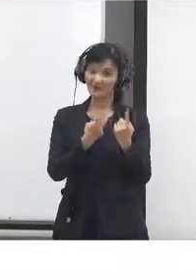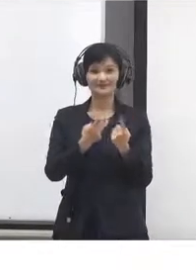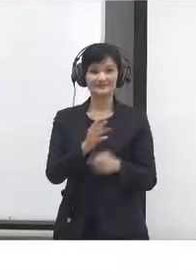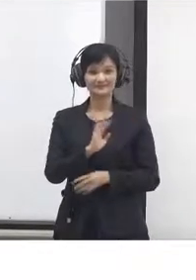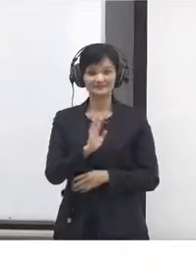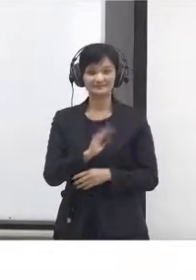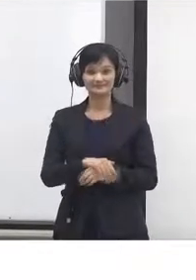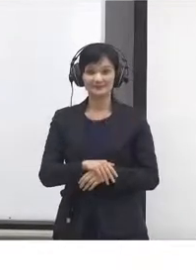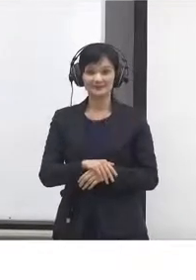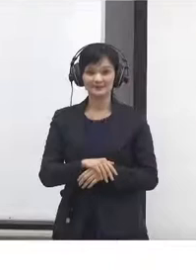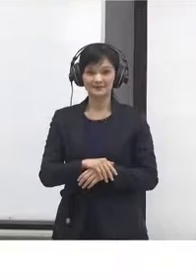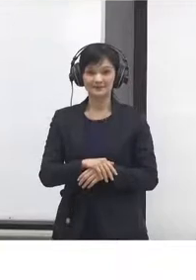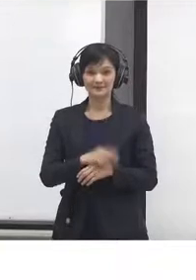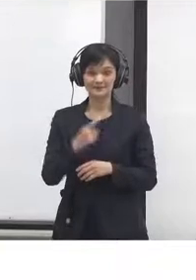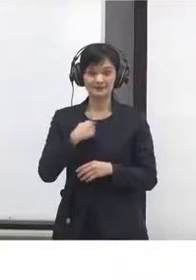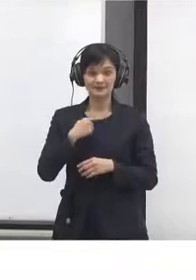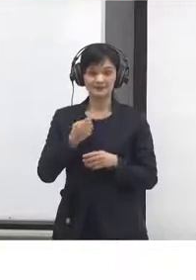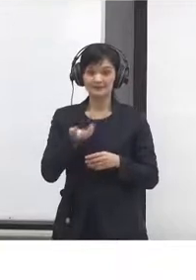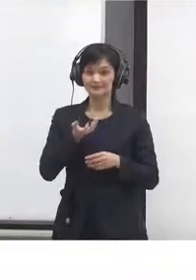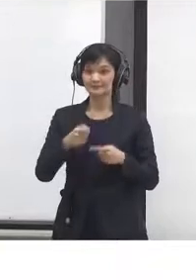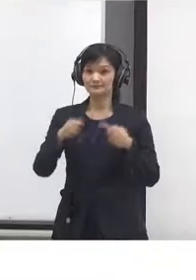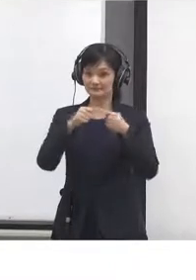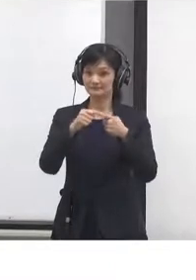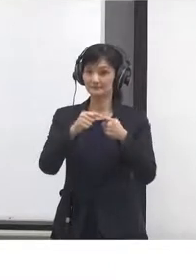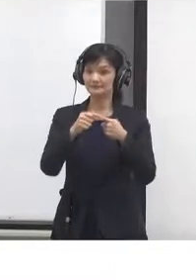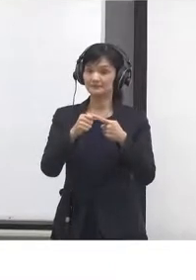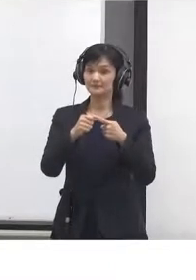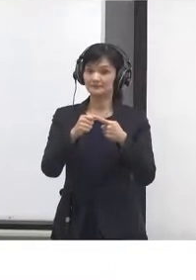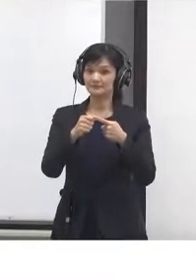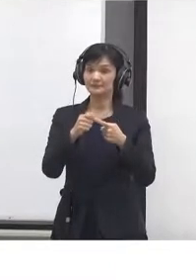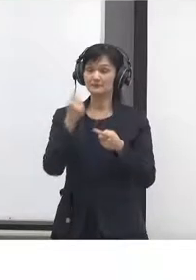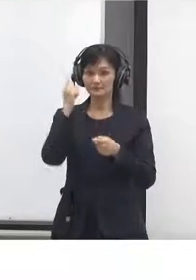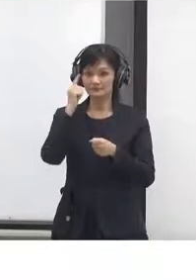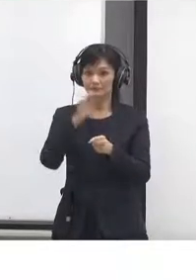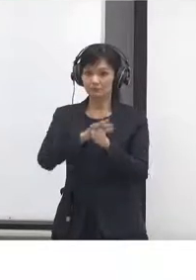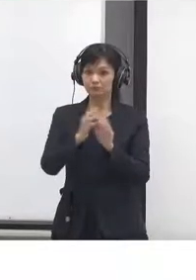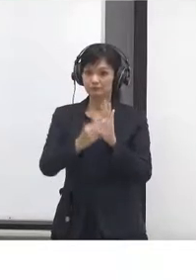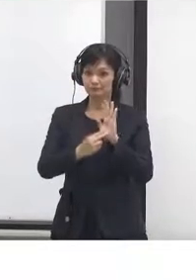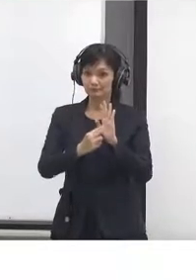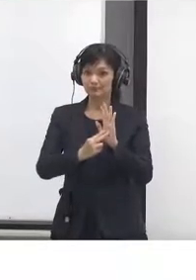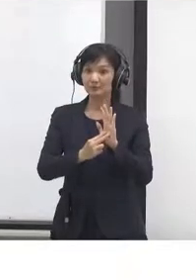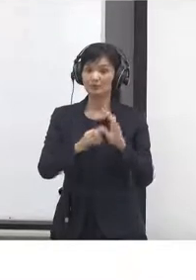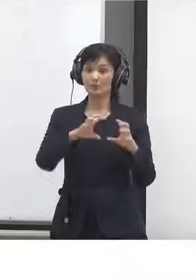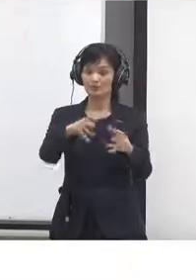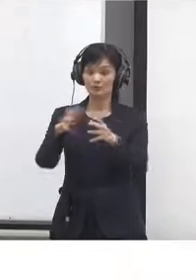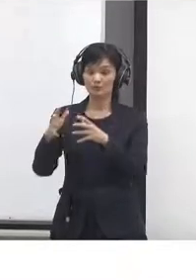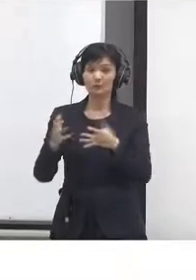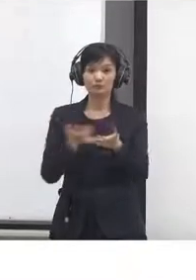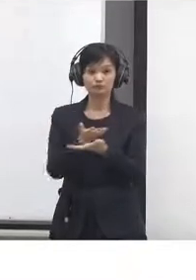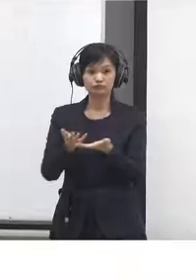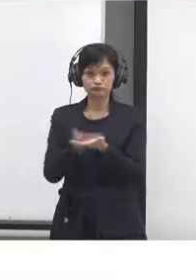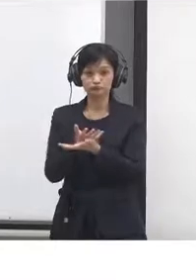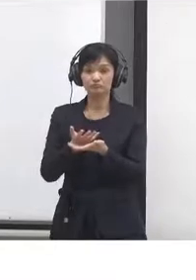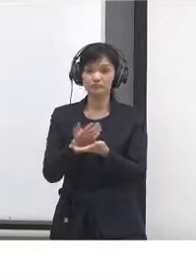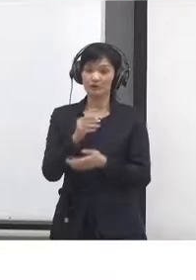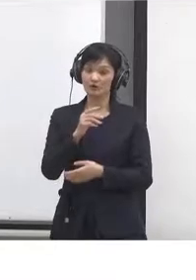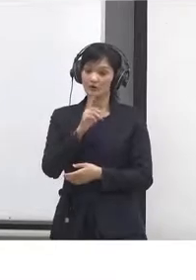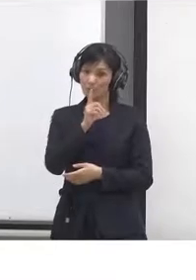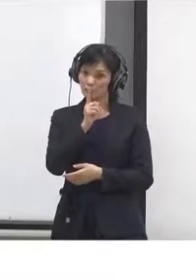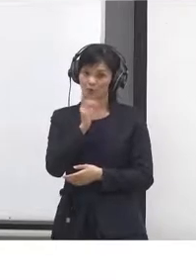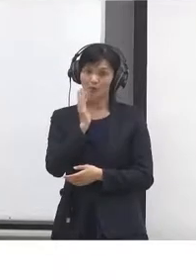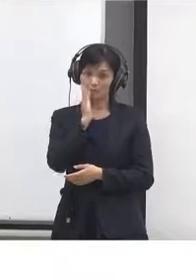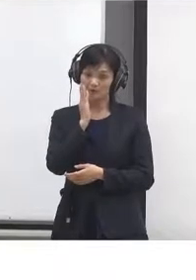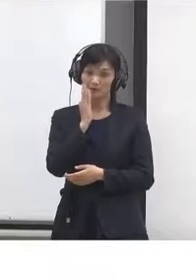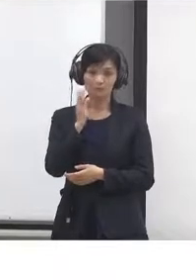will be important when we do international collaboration. But I think the more important thing is how willing you want